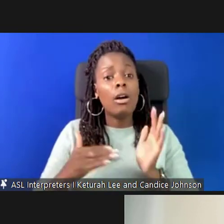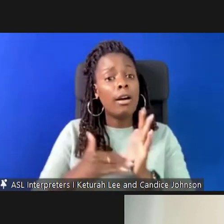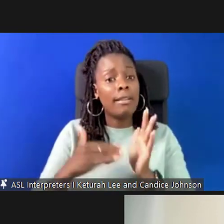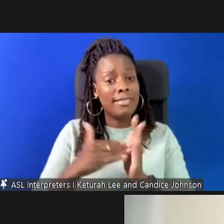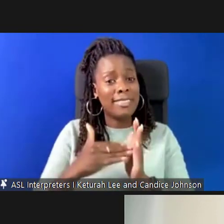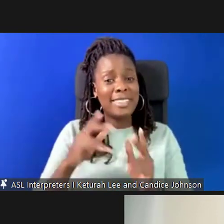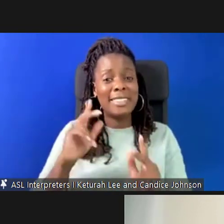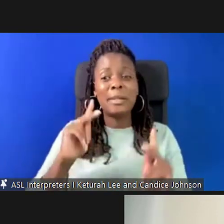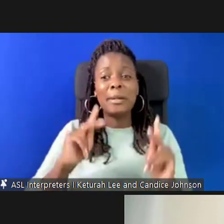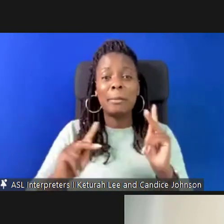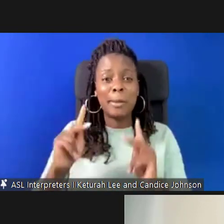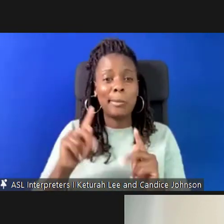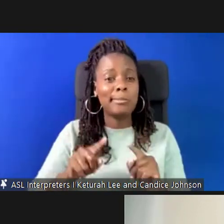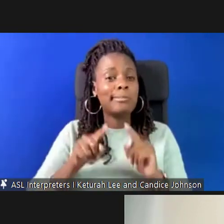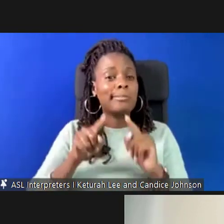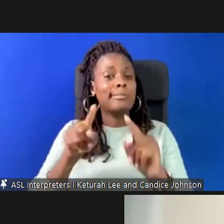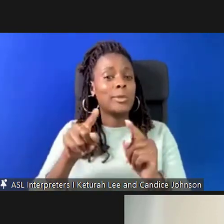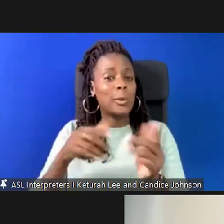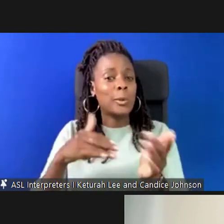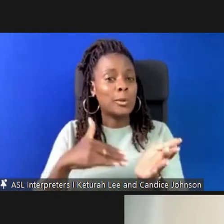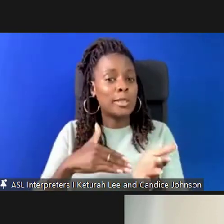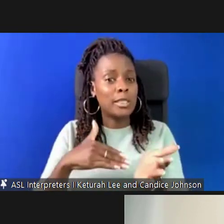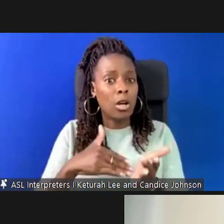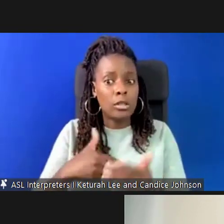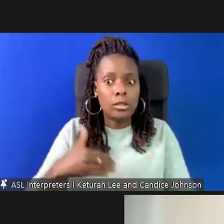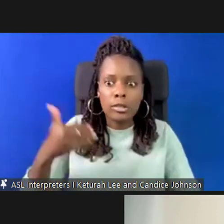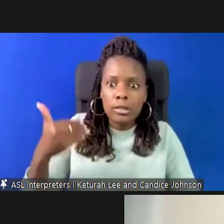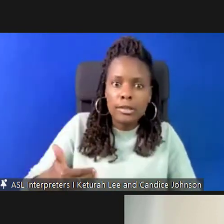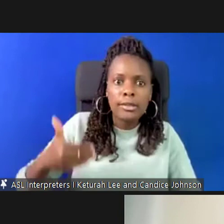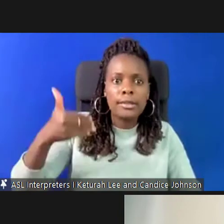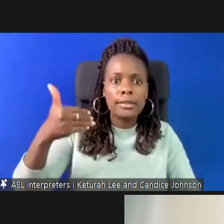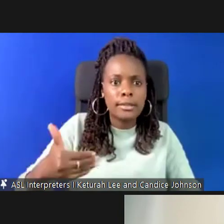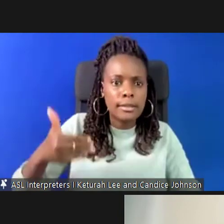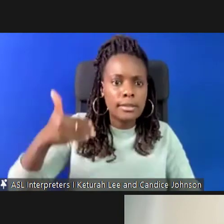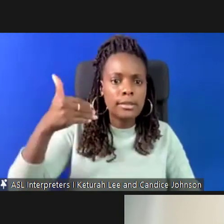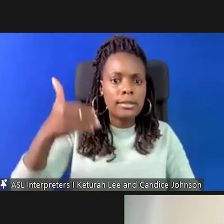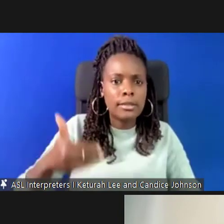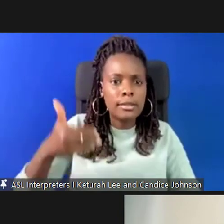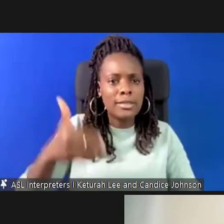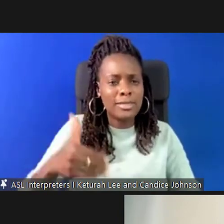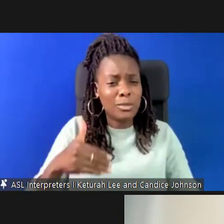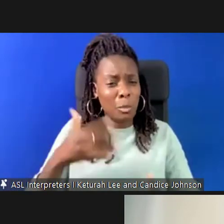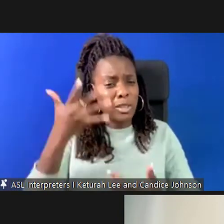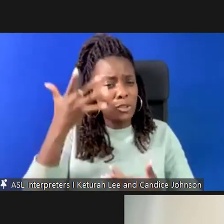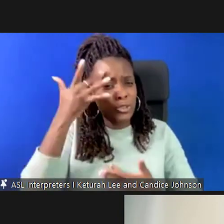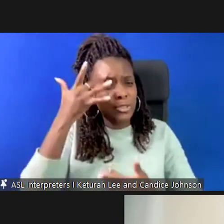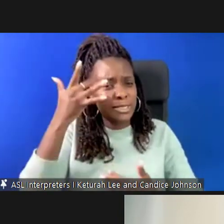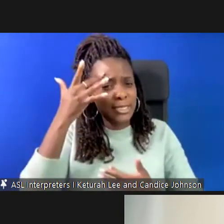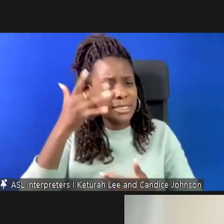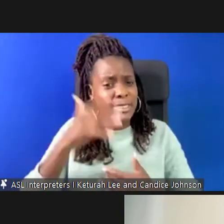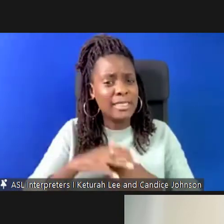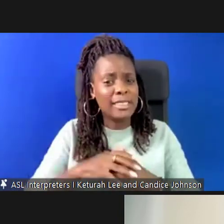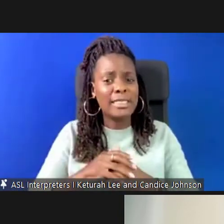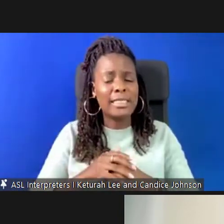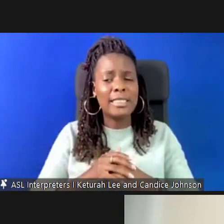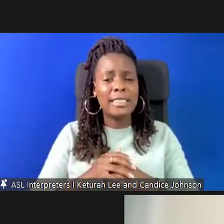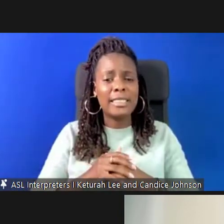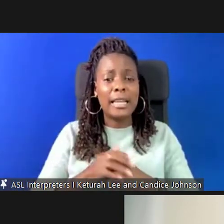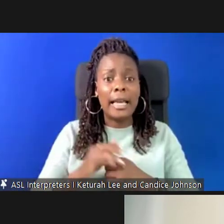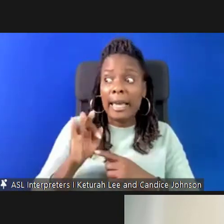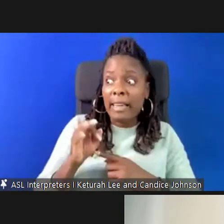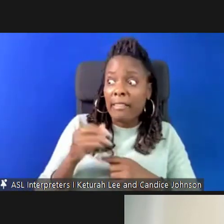seeing a clinician so frequently during the course of an illness, if seen, if